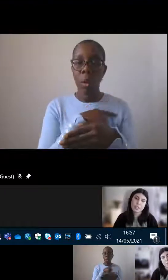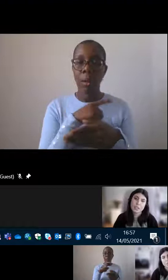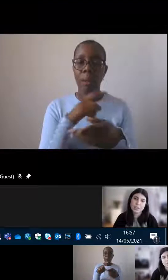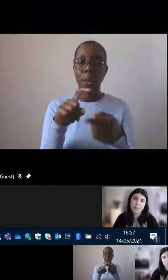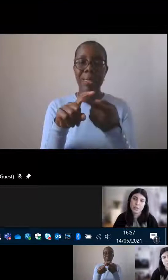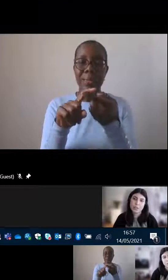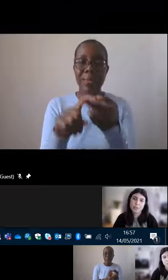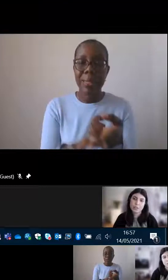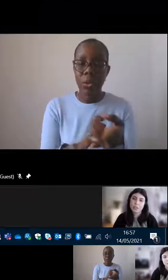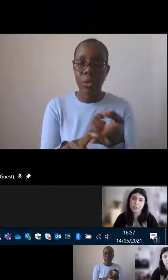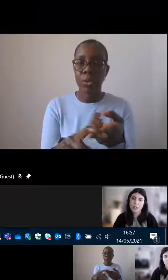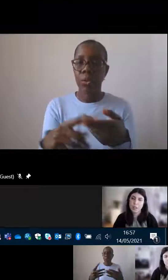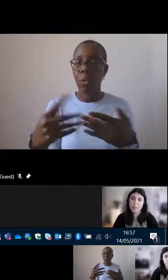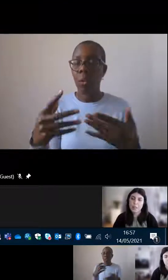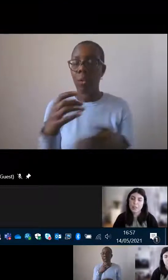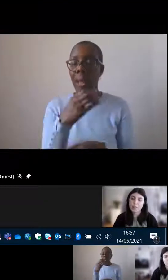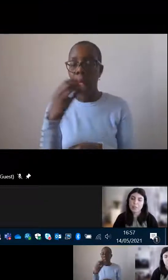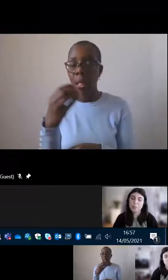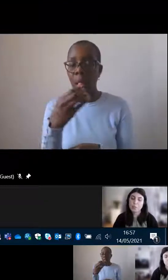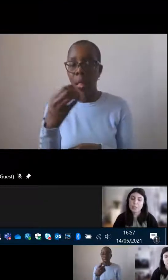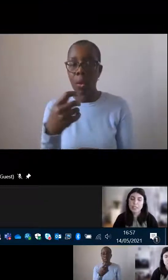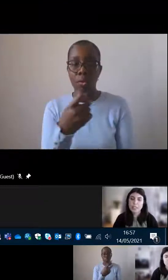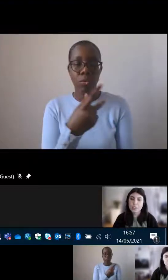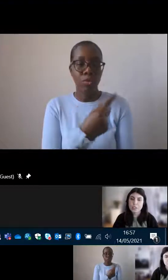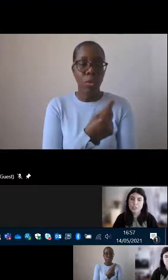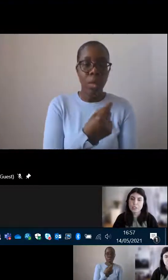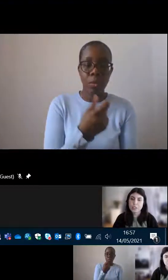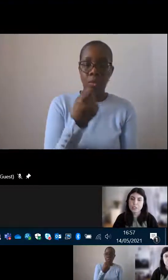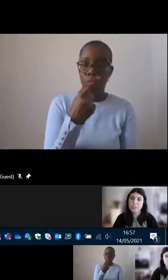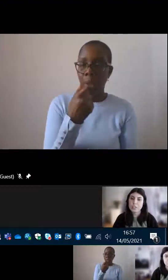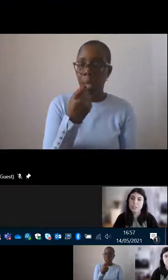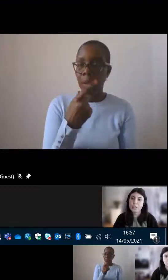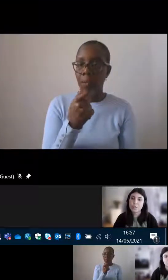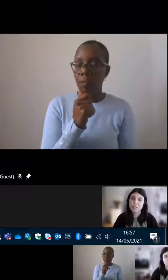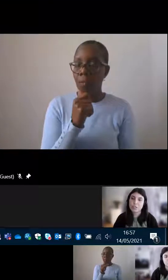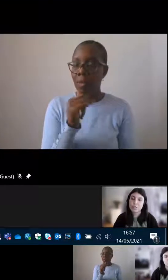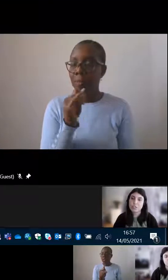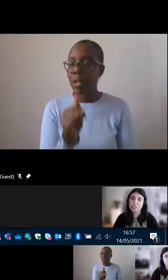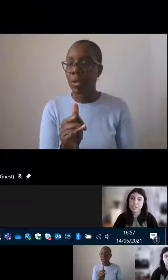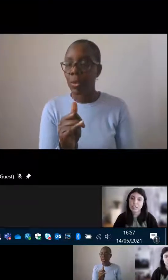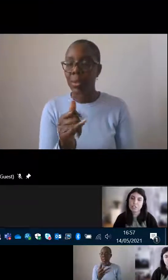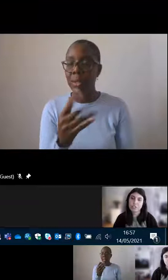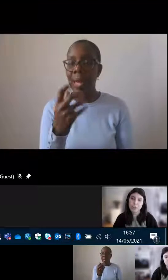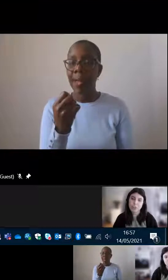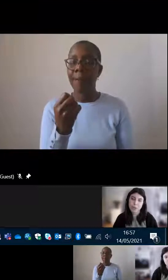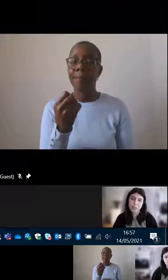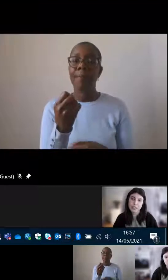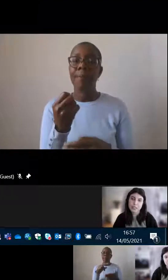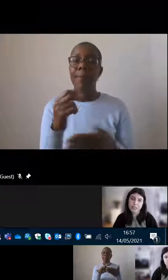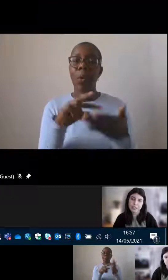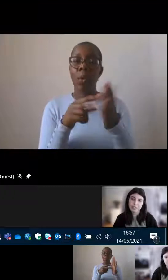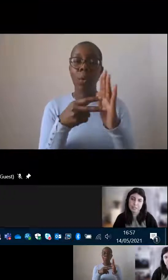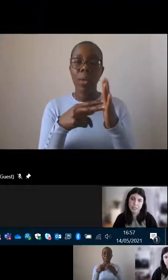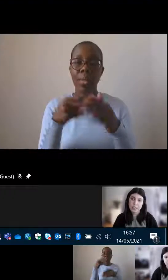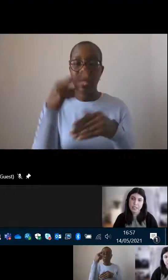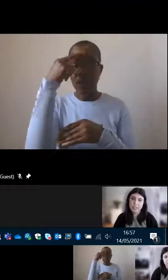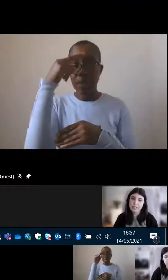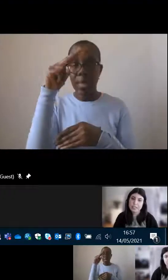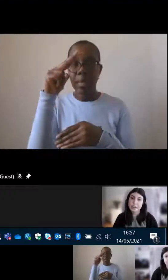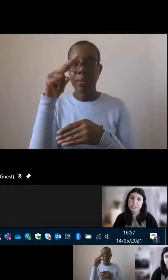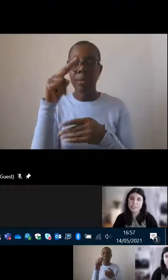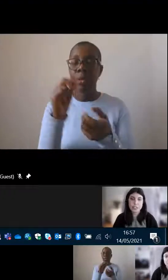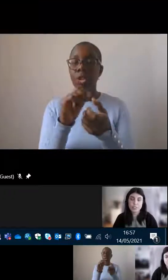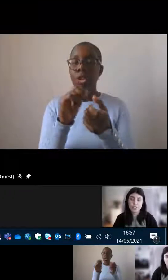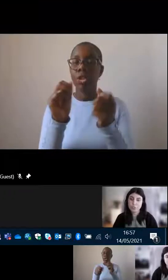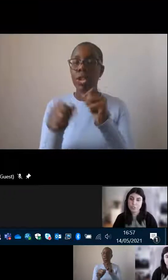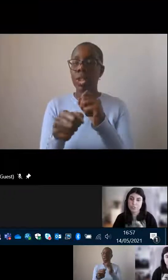substance misuse, there's a really good organisation called the Change, Grow, Live, and